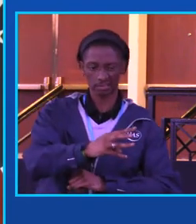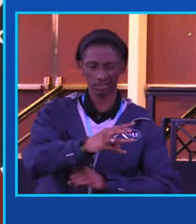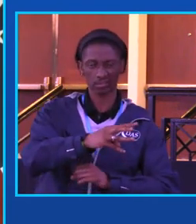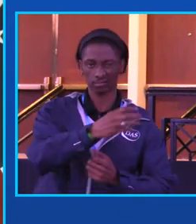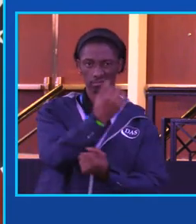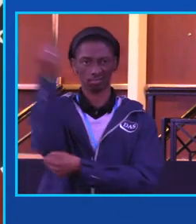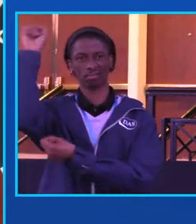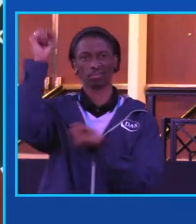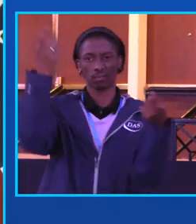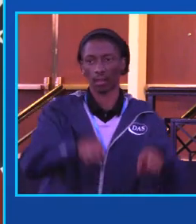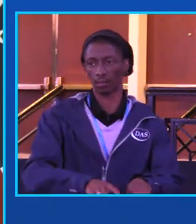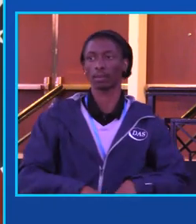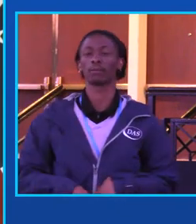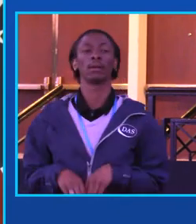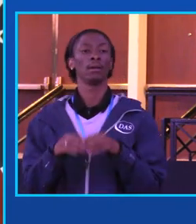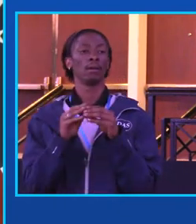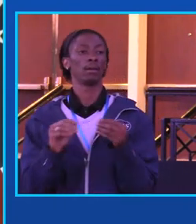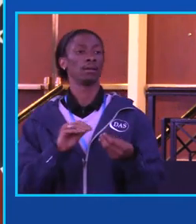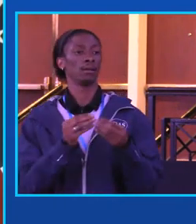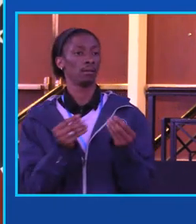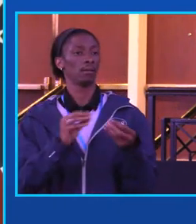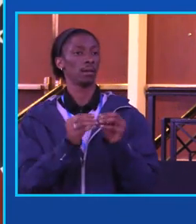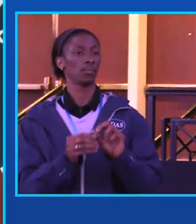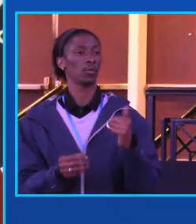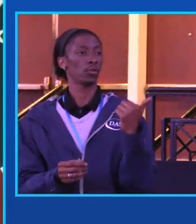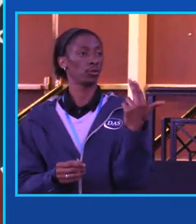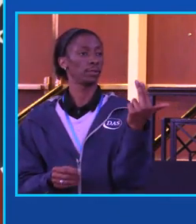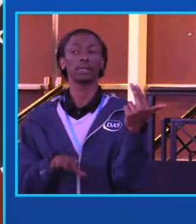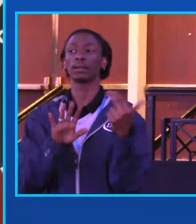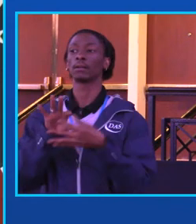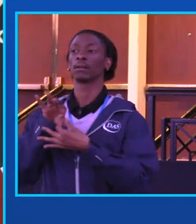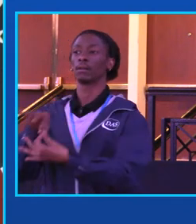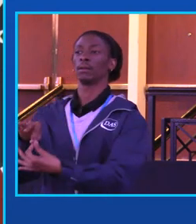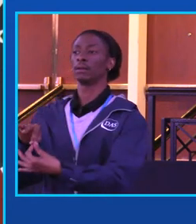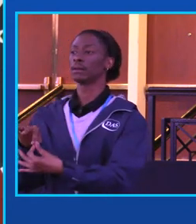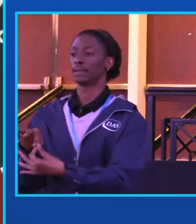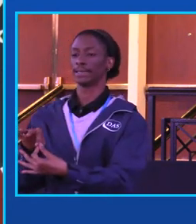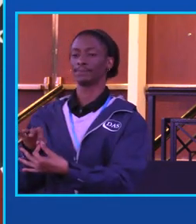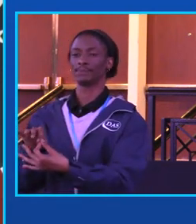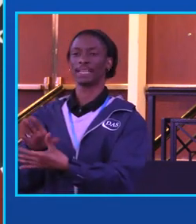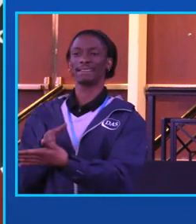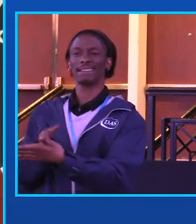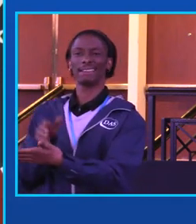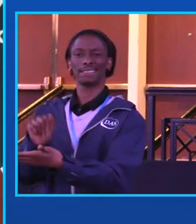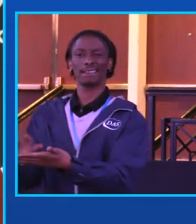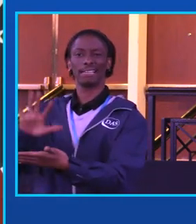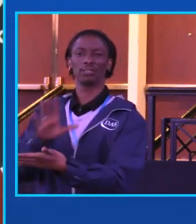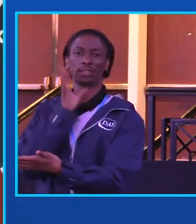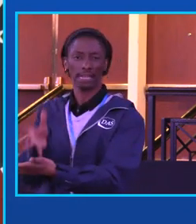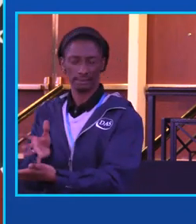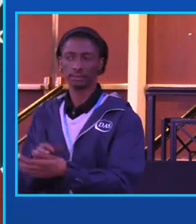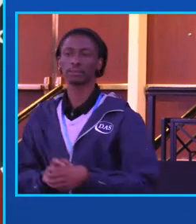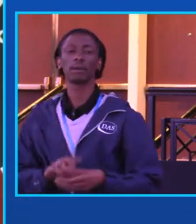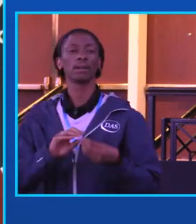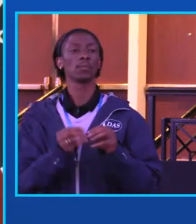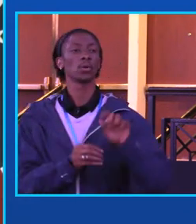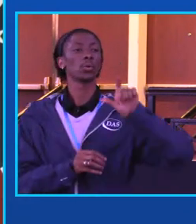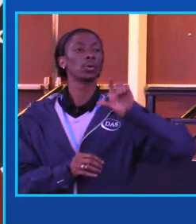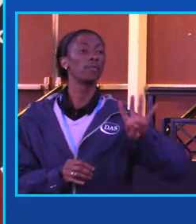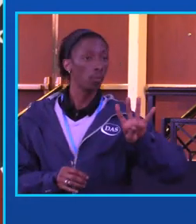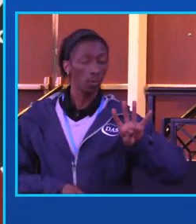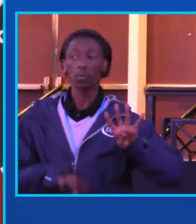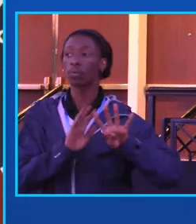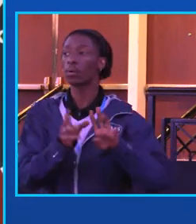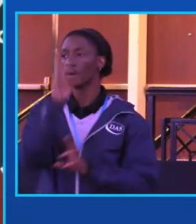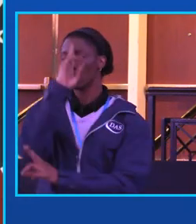insurrectionist. Resolution number 13, pertaining to anti-Asian hate. Resolution number 24, honoring